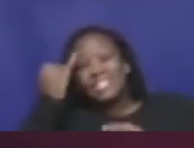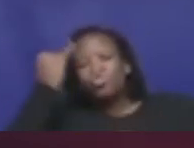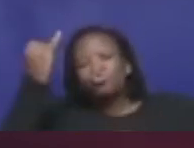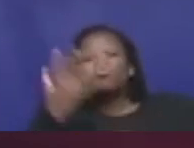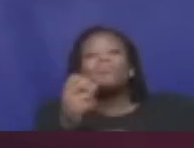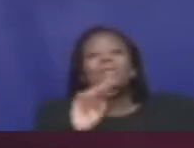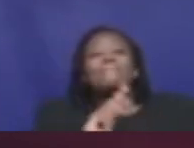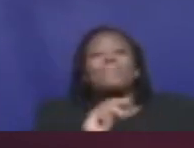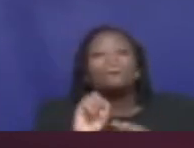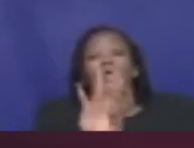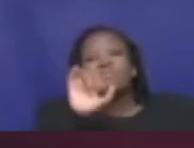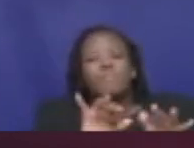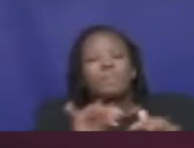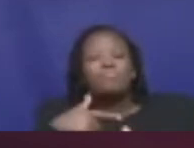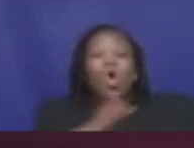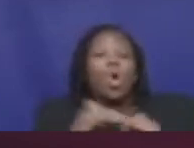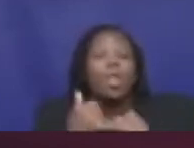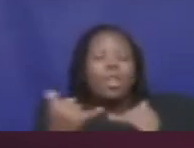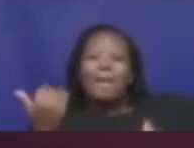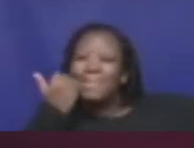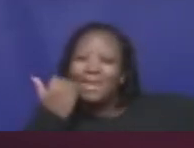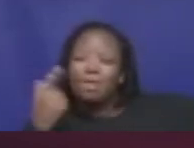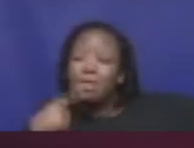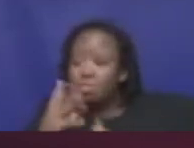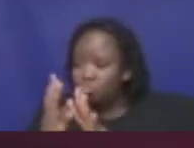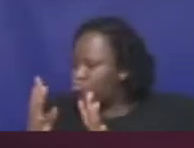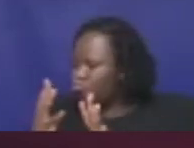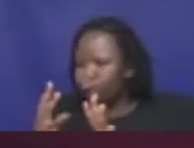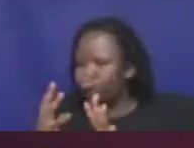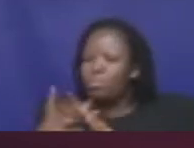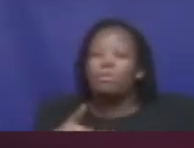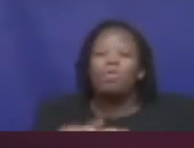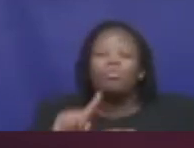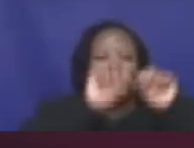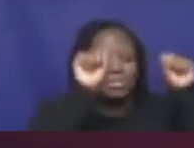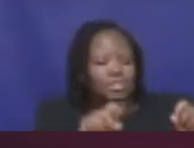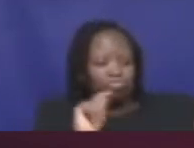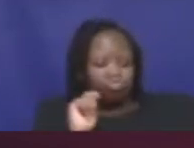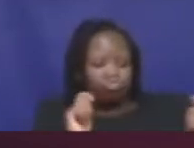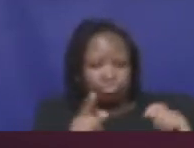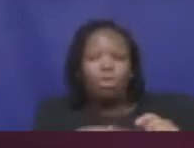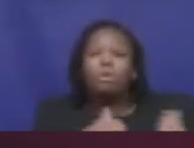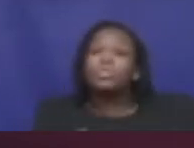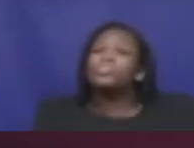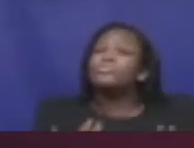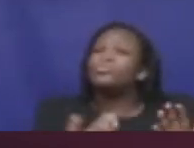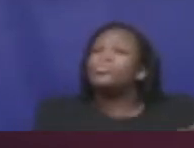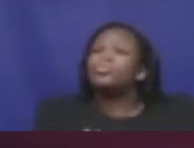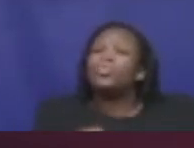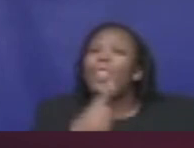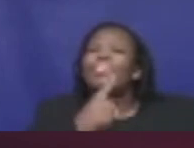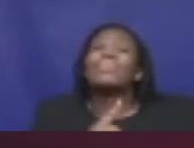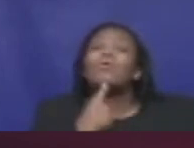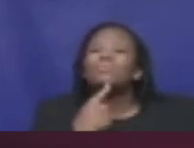South Africans using online banking out of the queues, while the system modernization and rollout of services to 1,000 bank